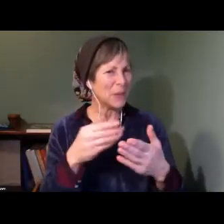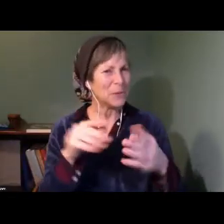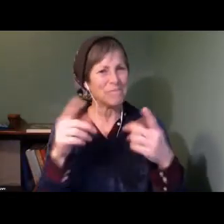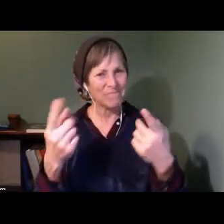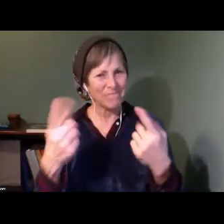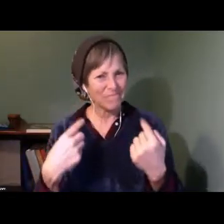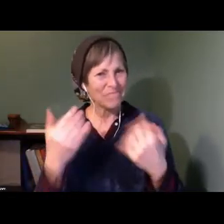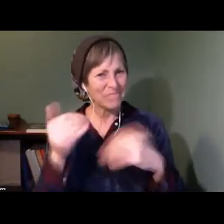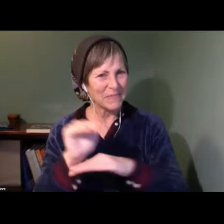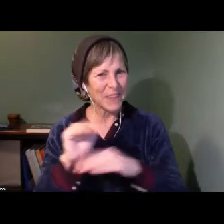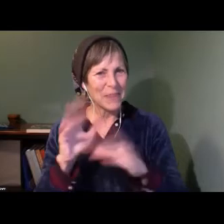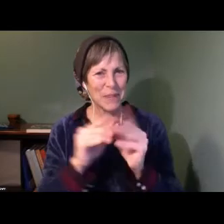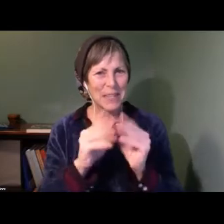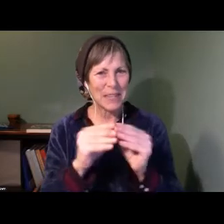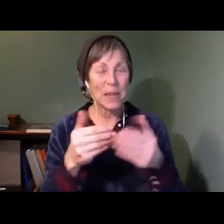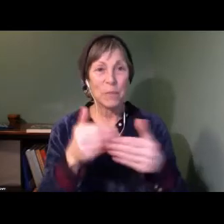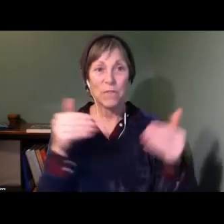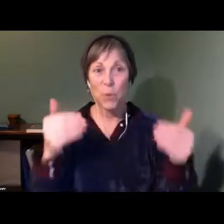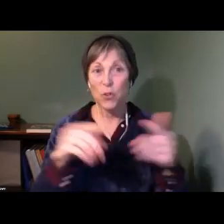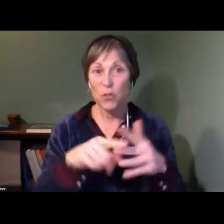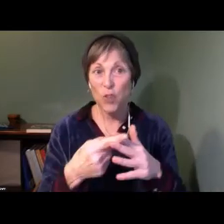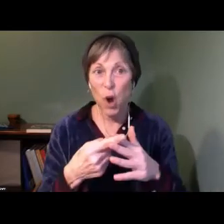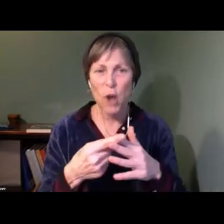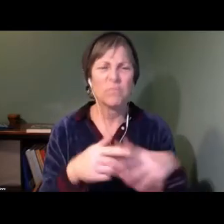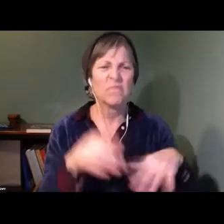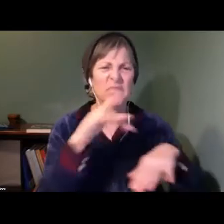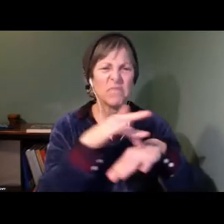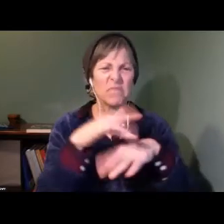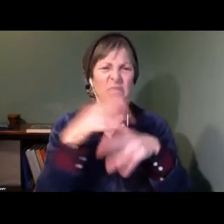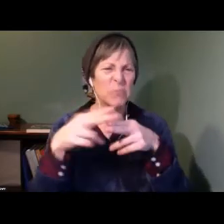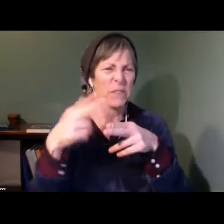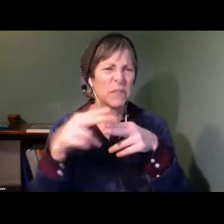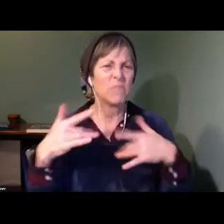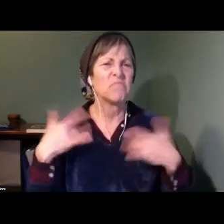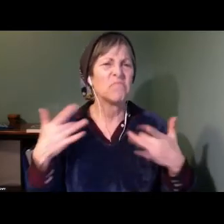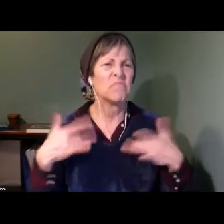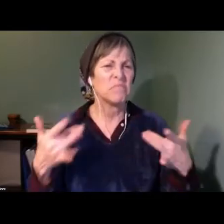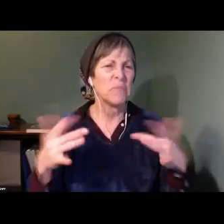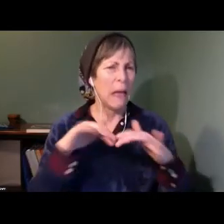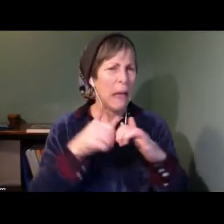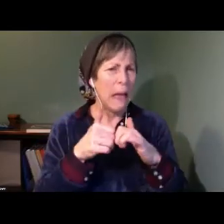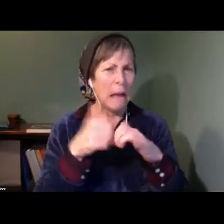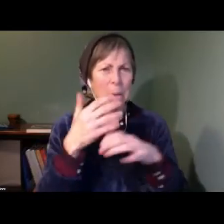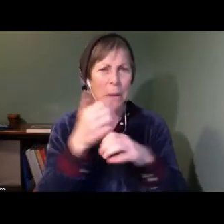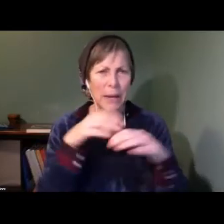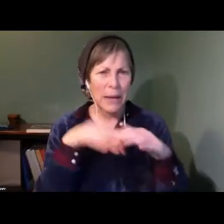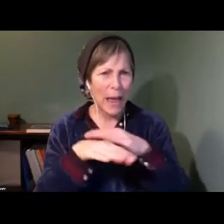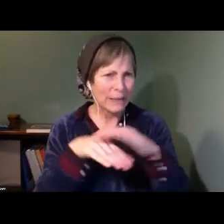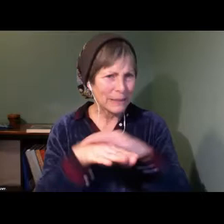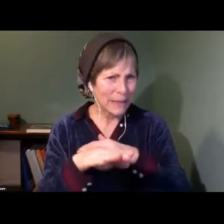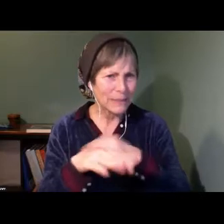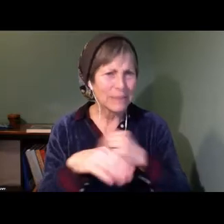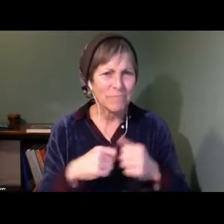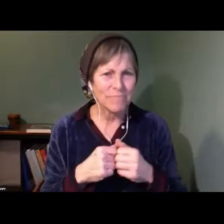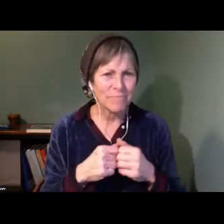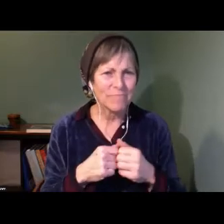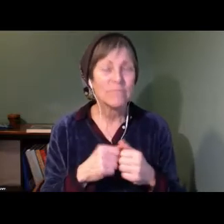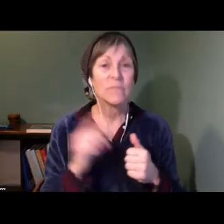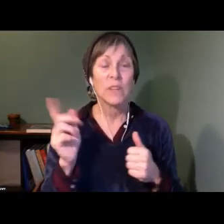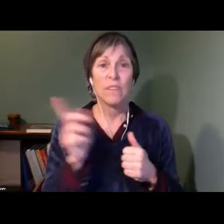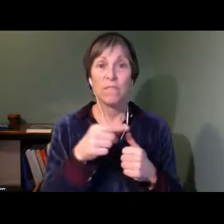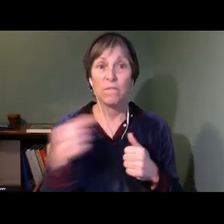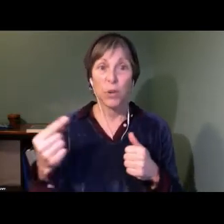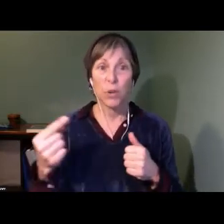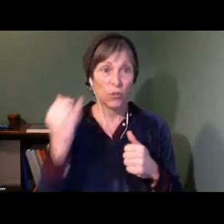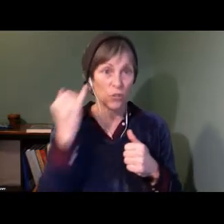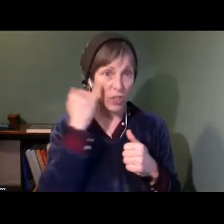started I'm just going to give a very brief overview of the accessibility features that we'll be using. First off for anyone